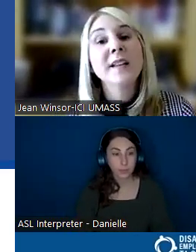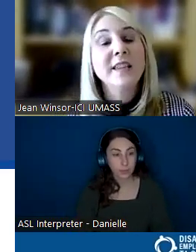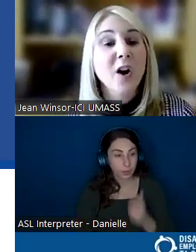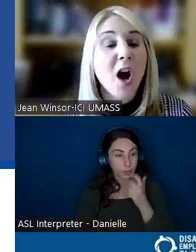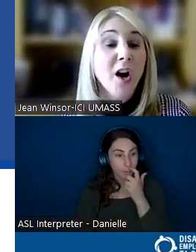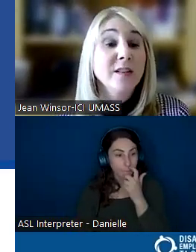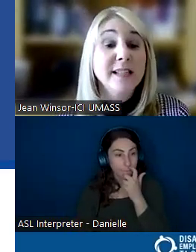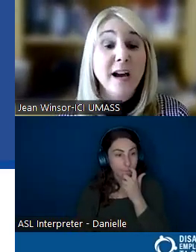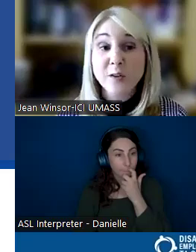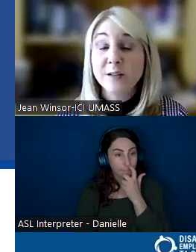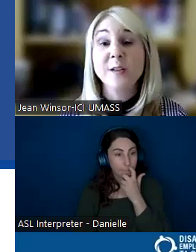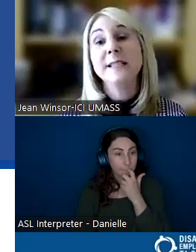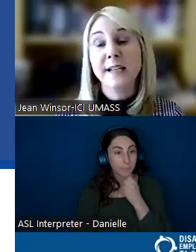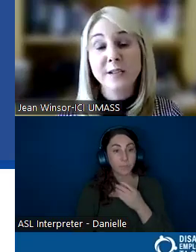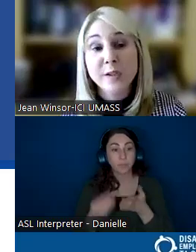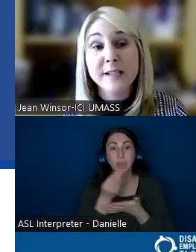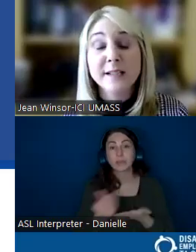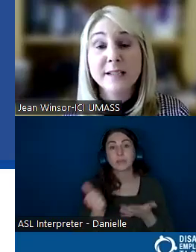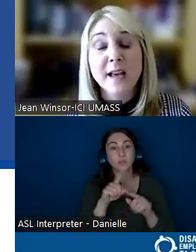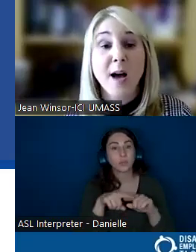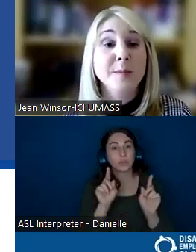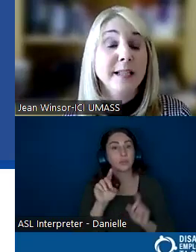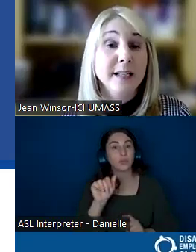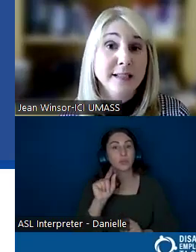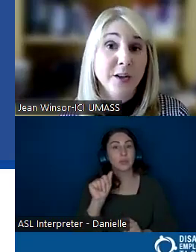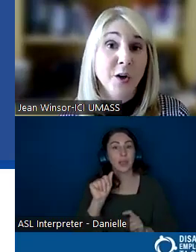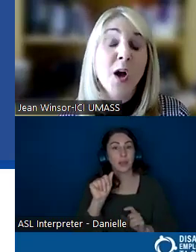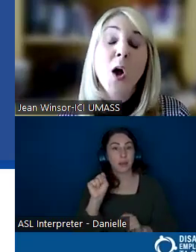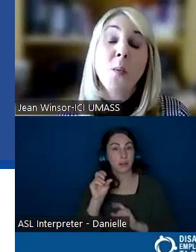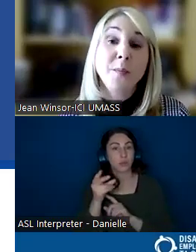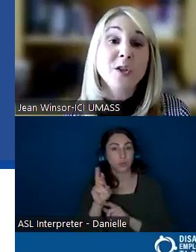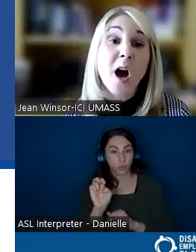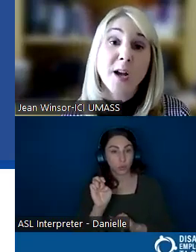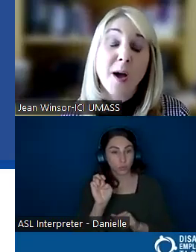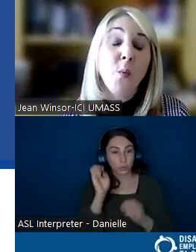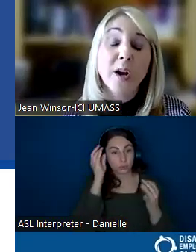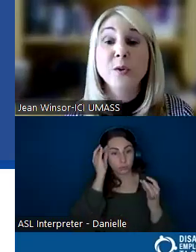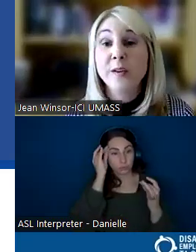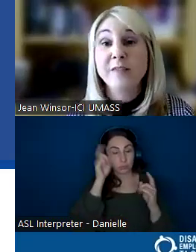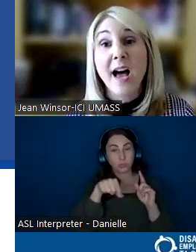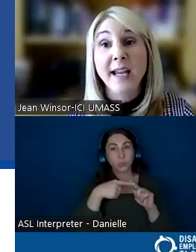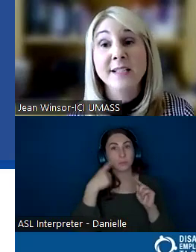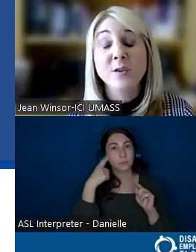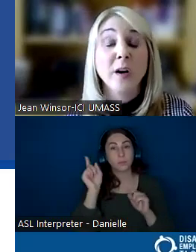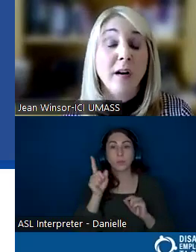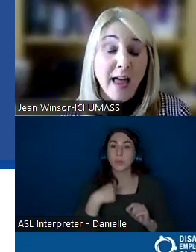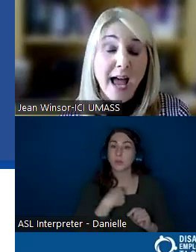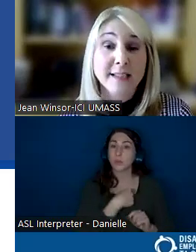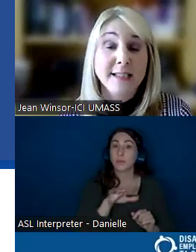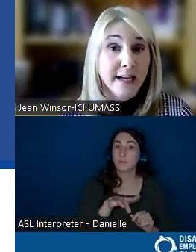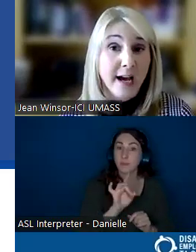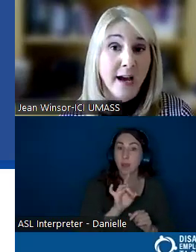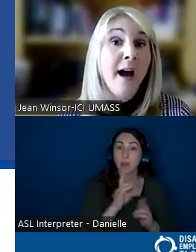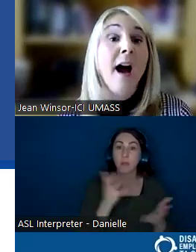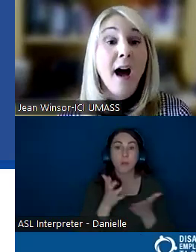So there are several different data sources to consider when we talk about where do we find or